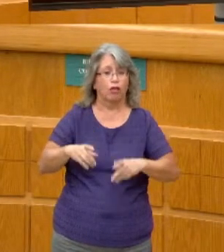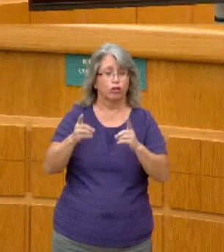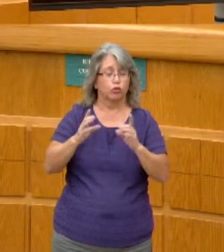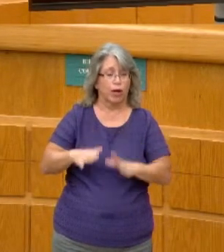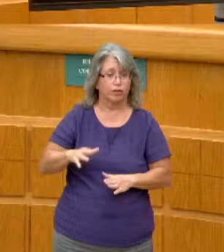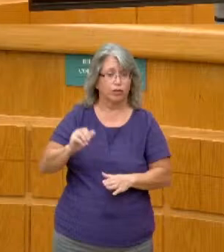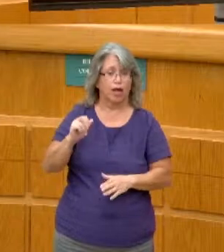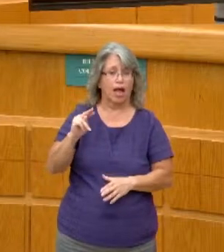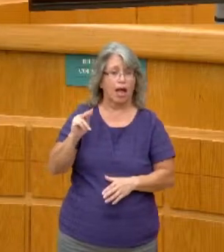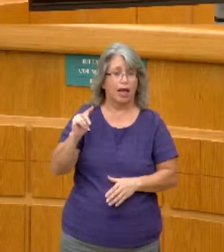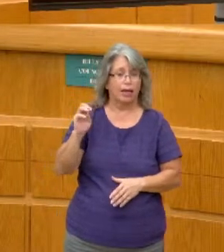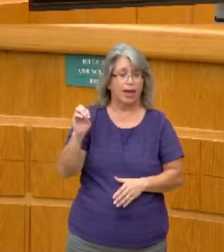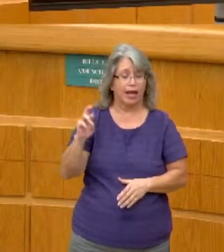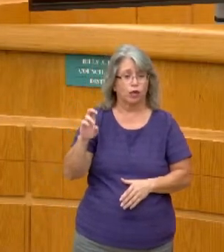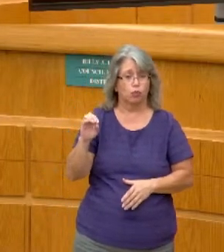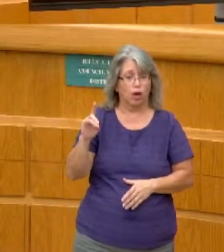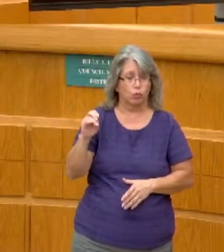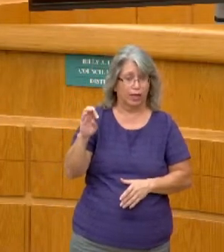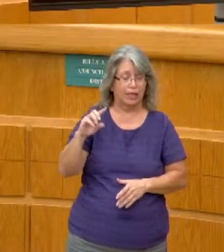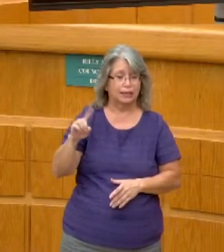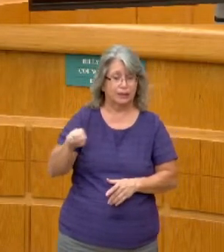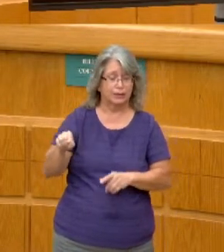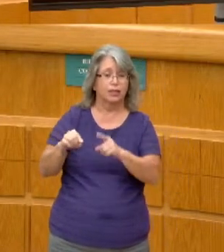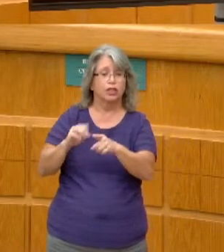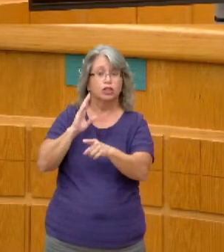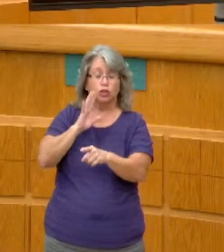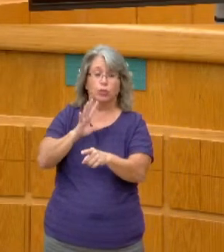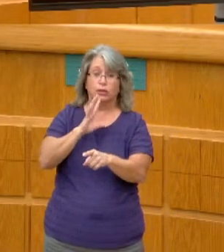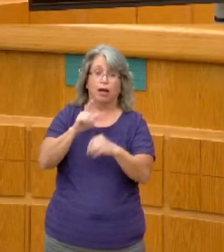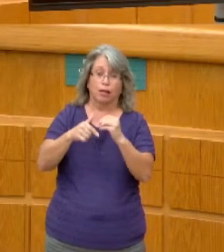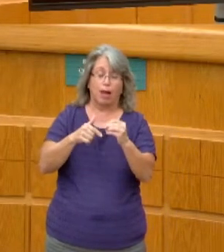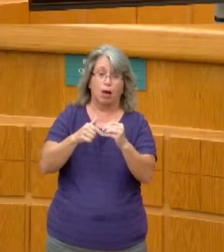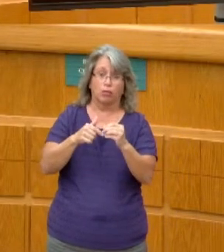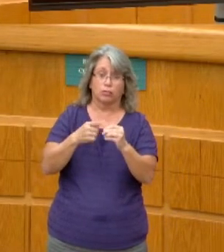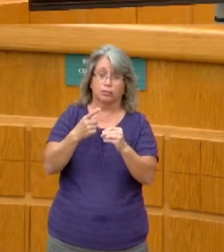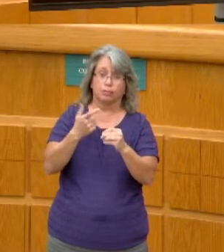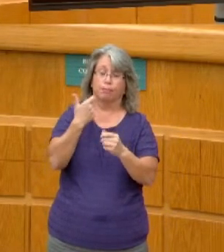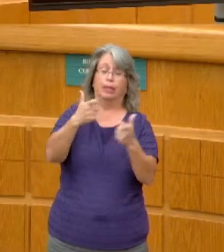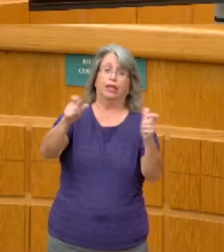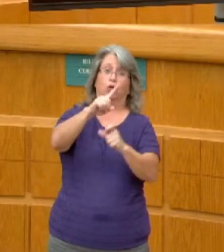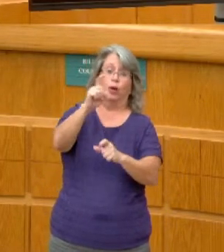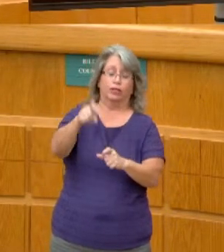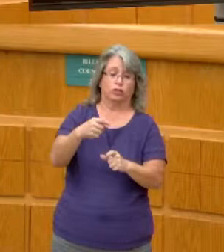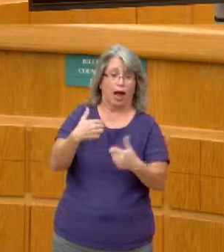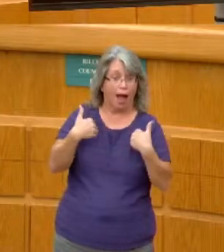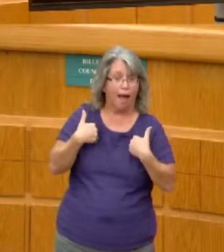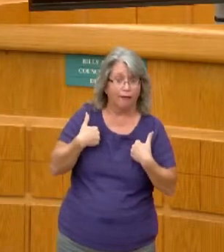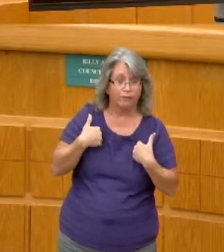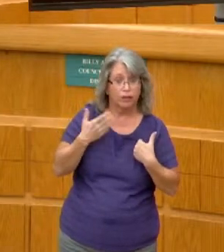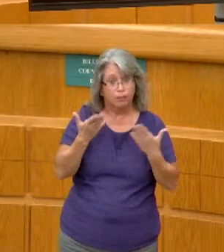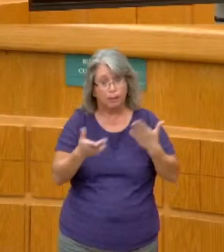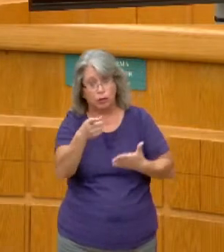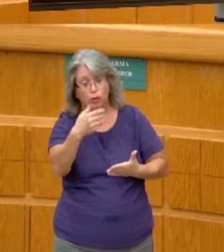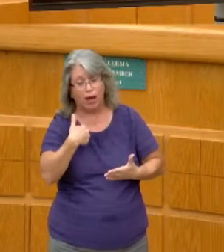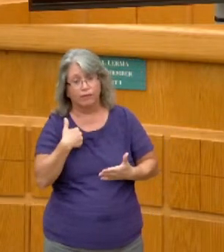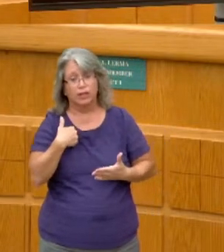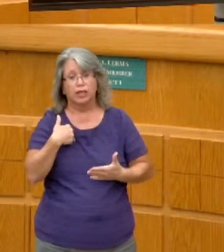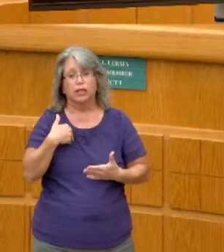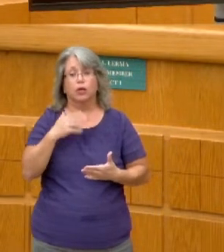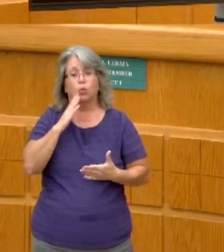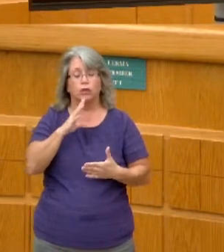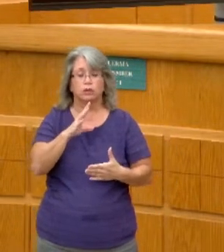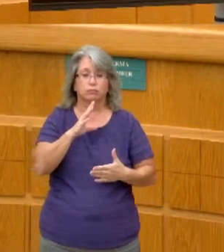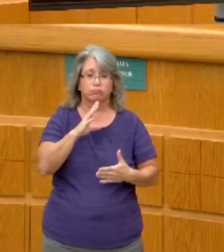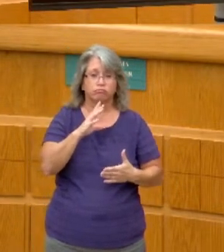and I bet on your mind. She's going to be talking to you about not only our statistics, which will confirm the trends